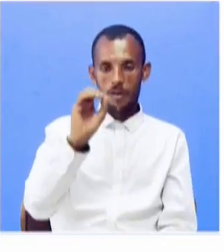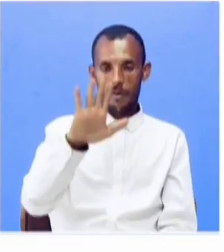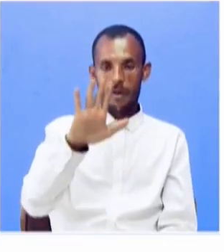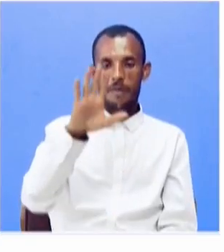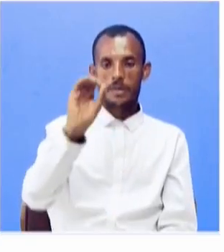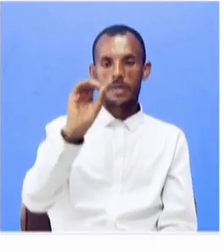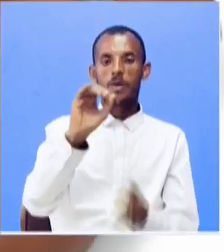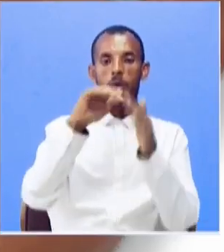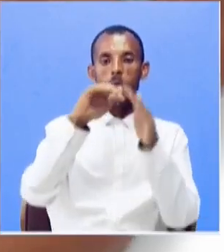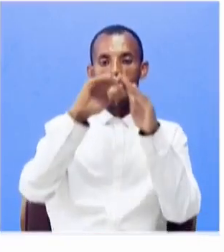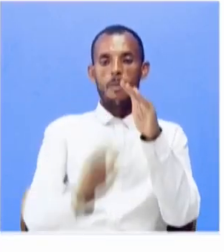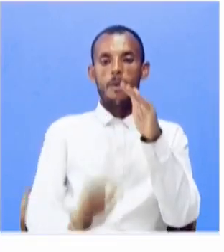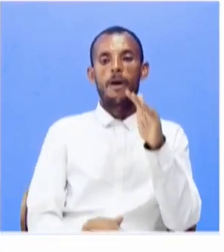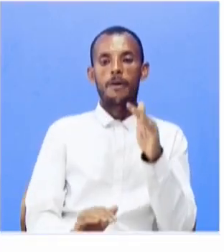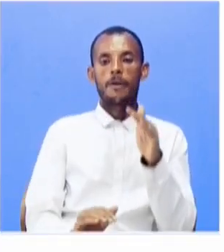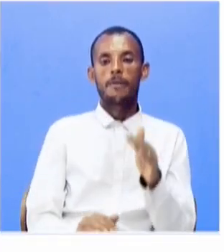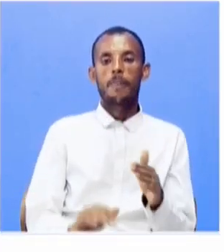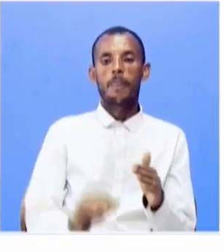3050 minus